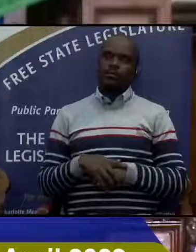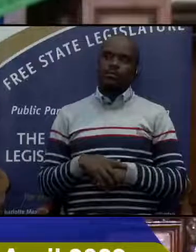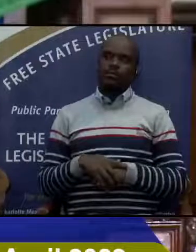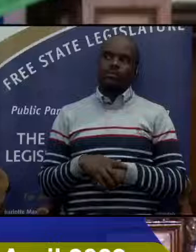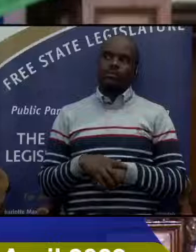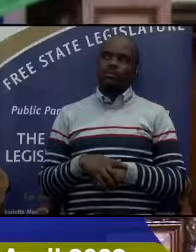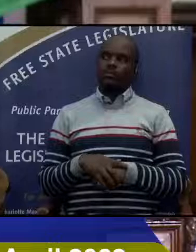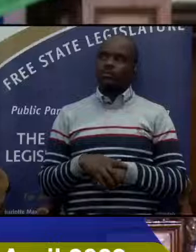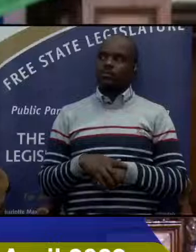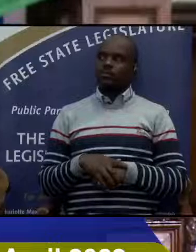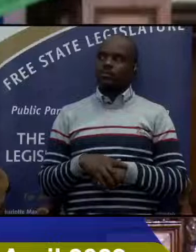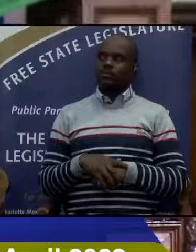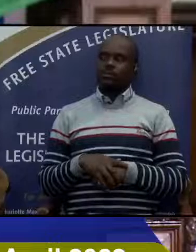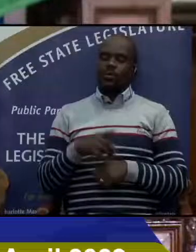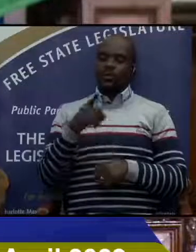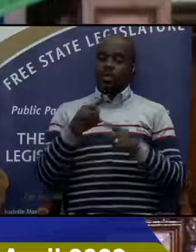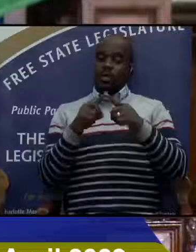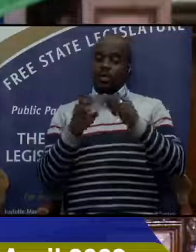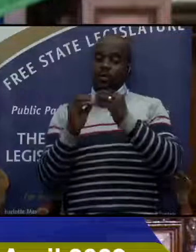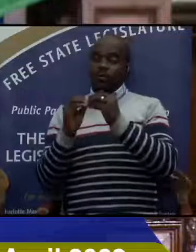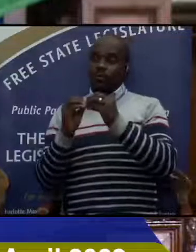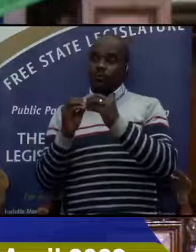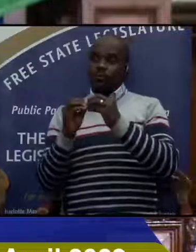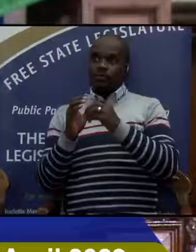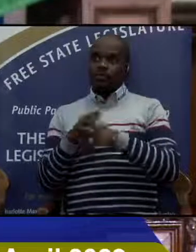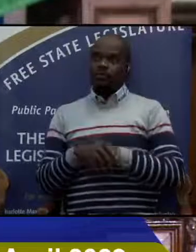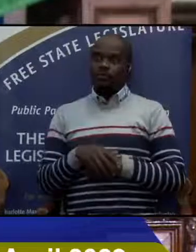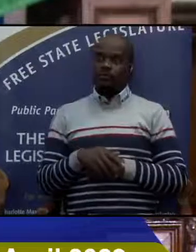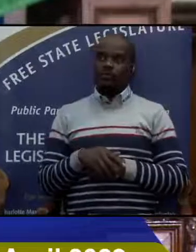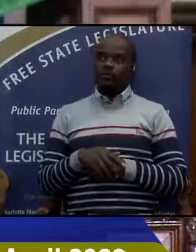Is that the point of order? Okay.